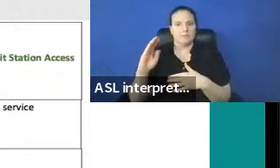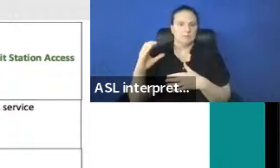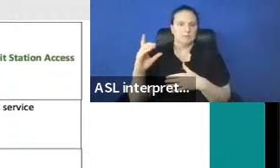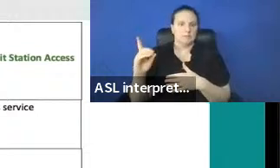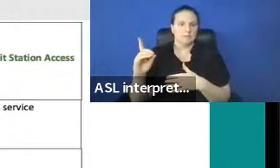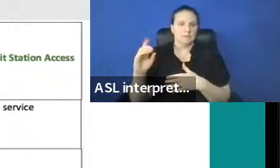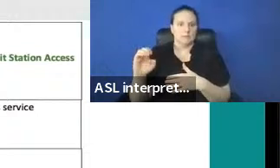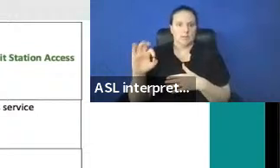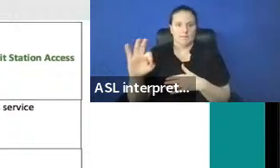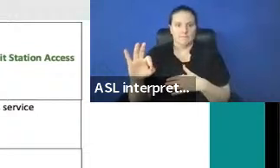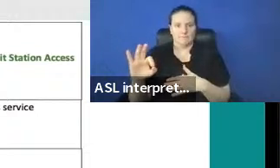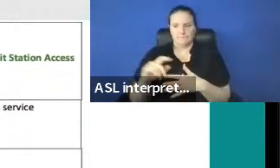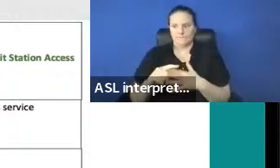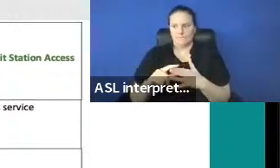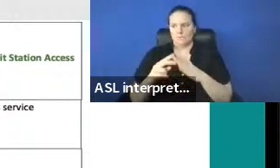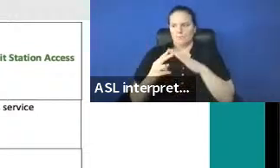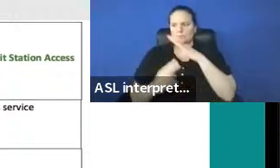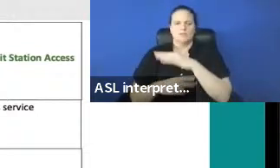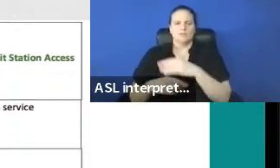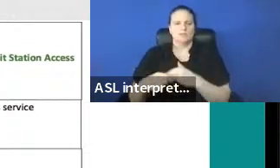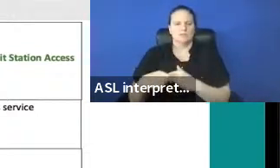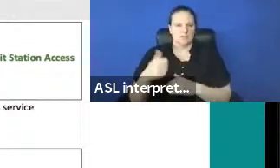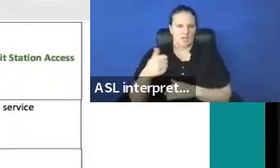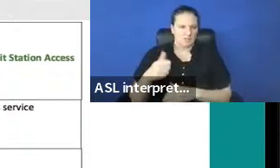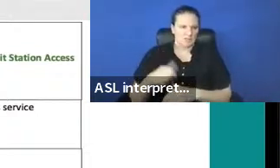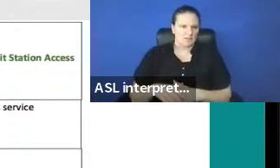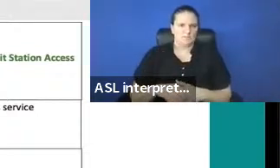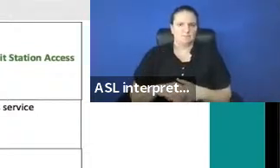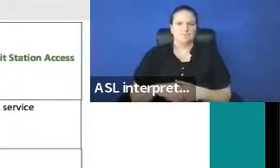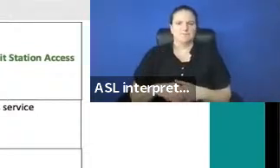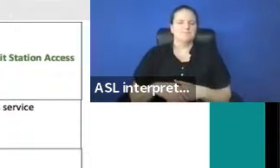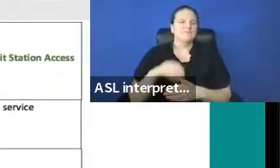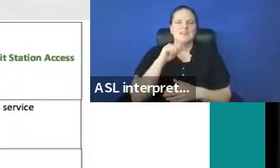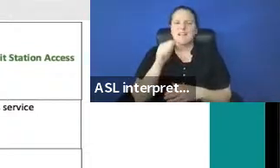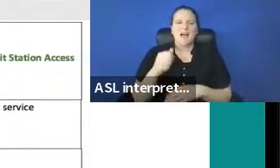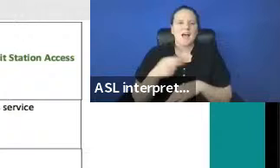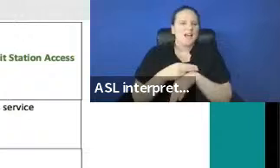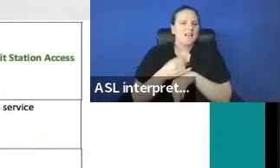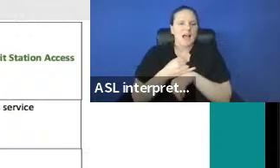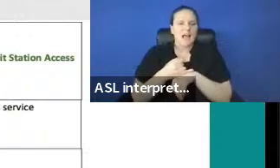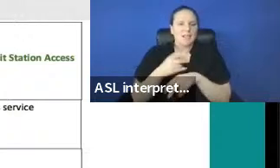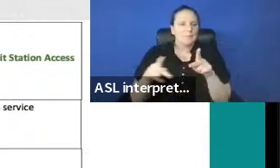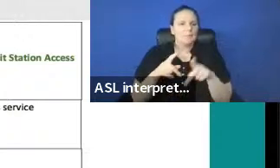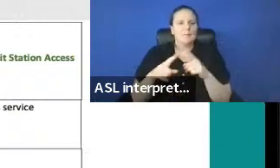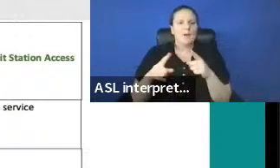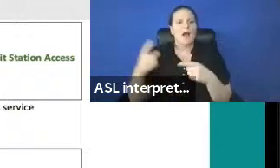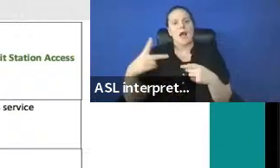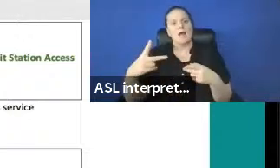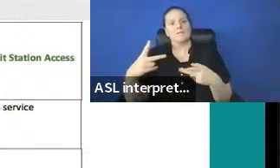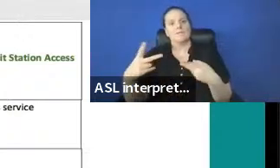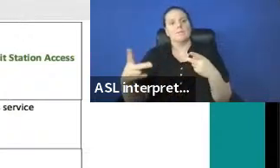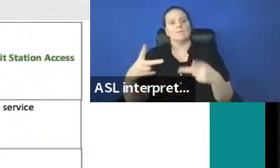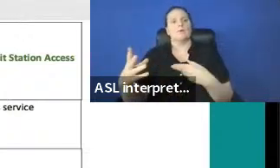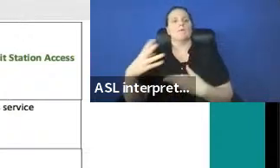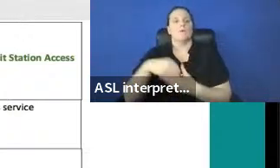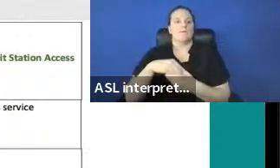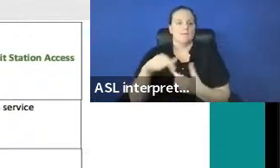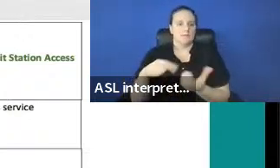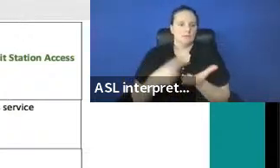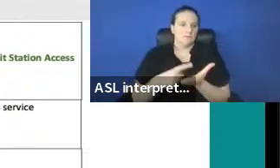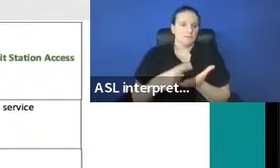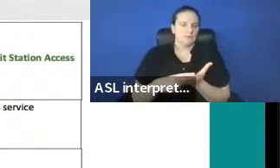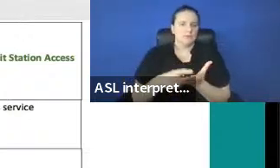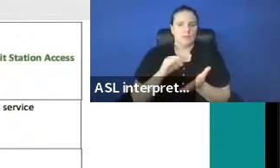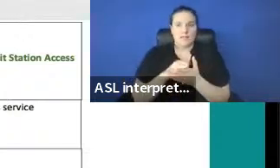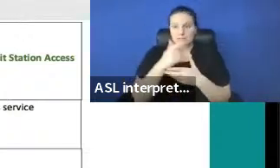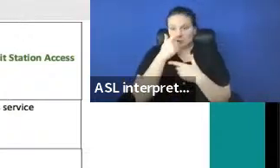from Bridgeton and, not the Hayden Island people, but sort of half the people in this conversation are sort of interested in that fact